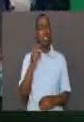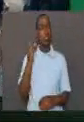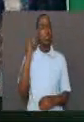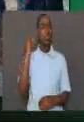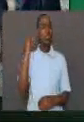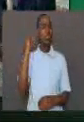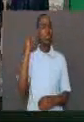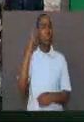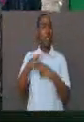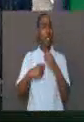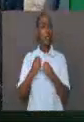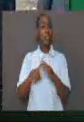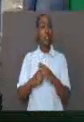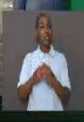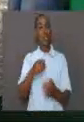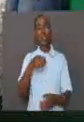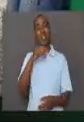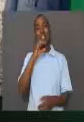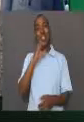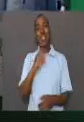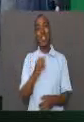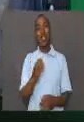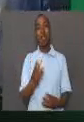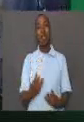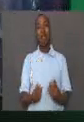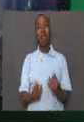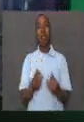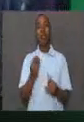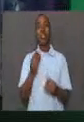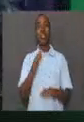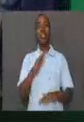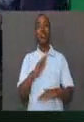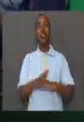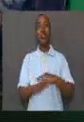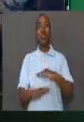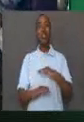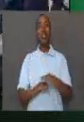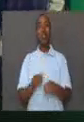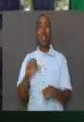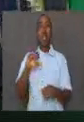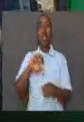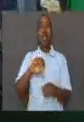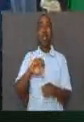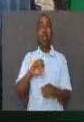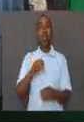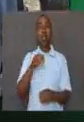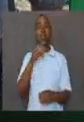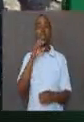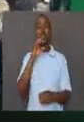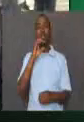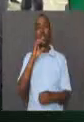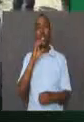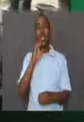years. The fermentation process by which alcoholic drinks are